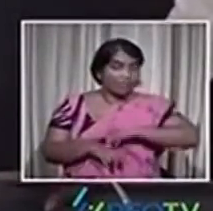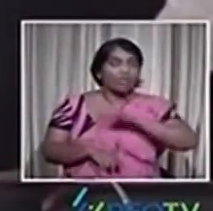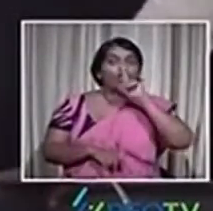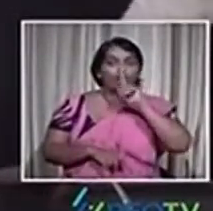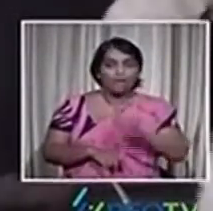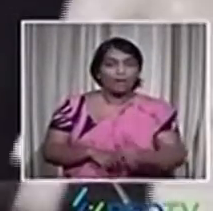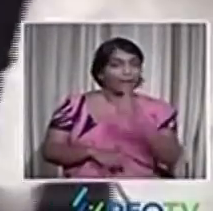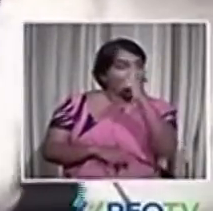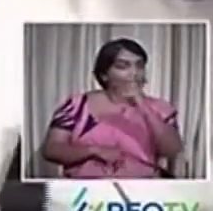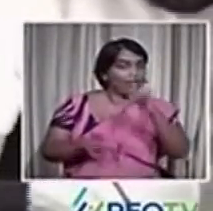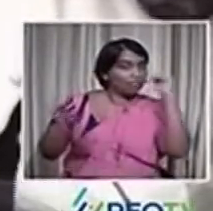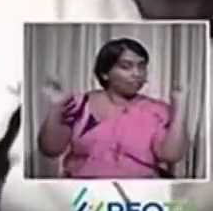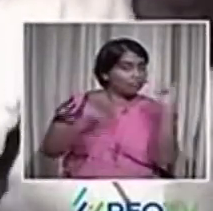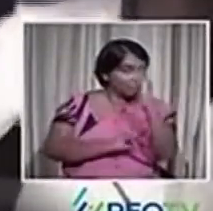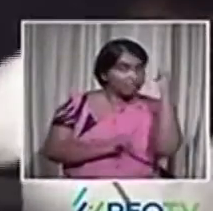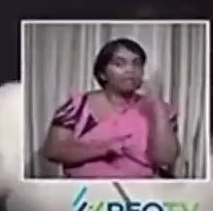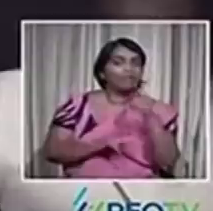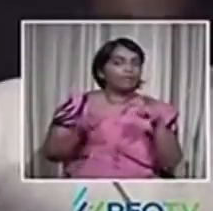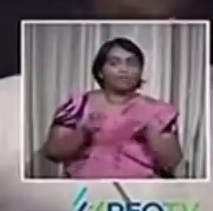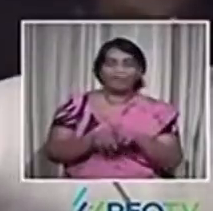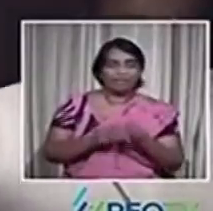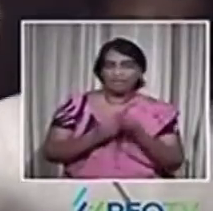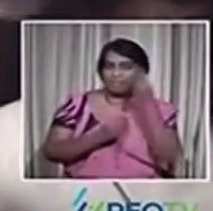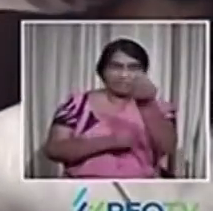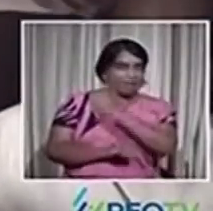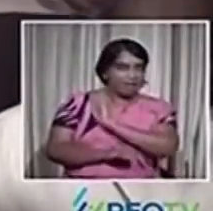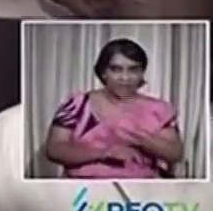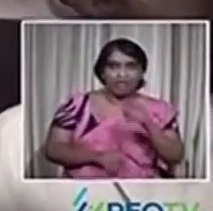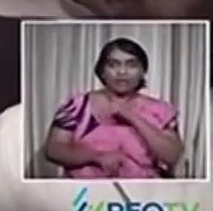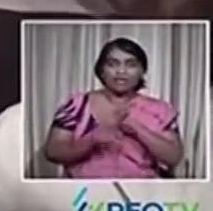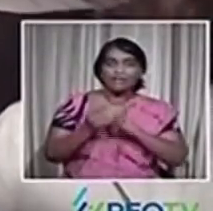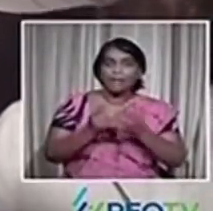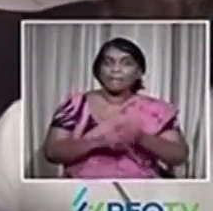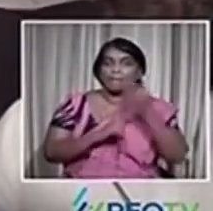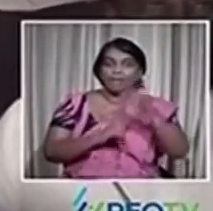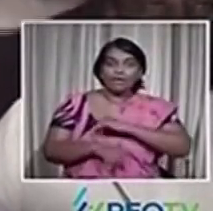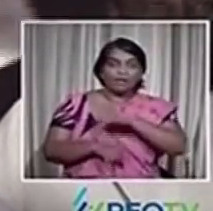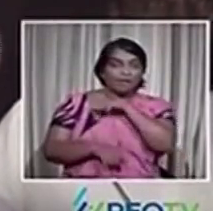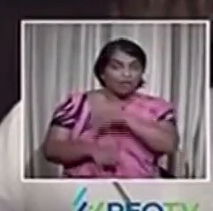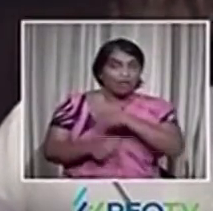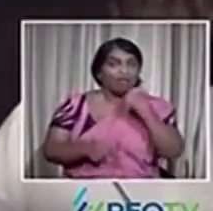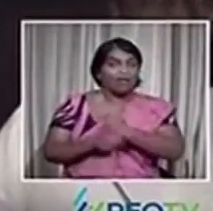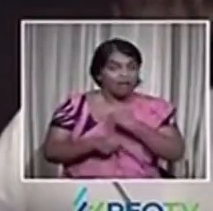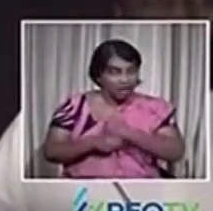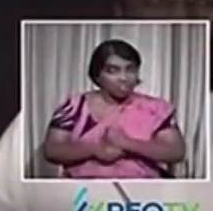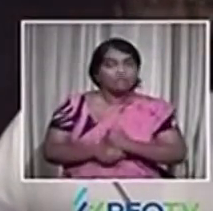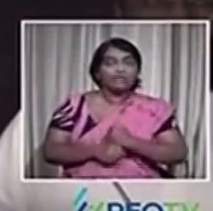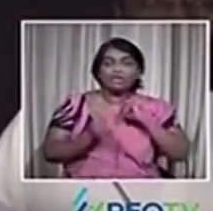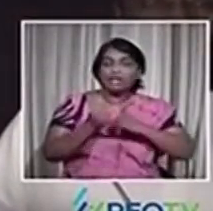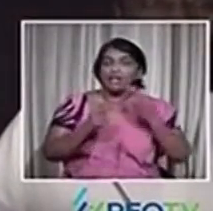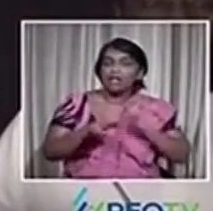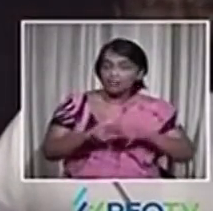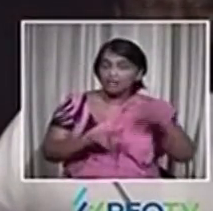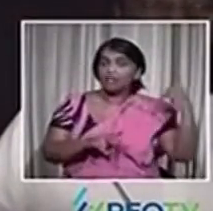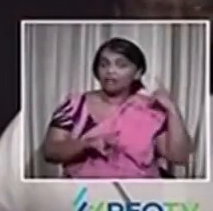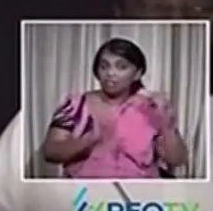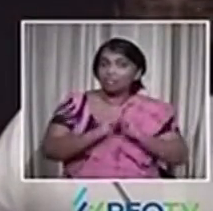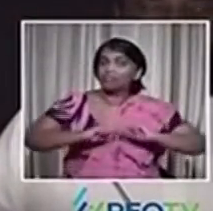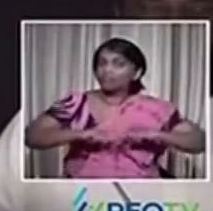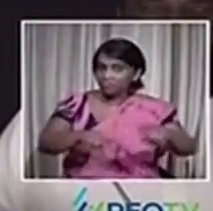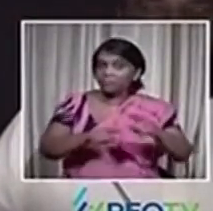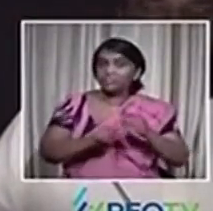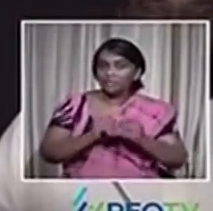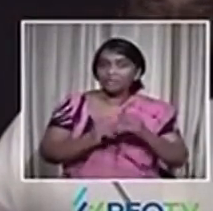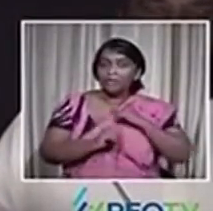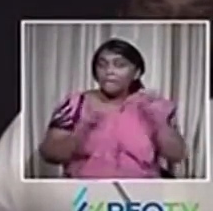afraid that he would take action in the government of Sajid Premadasa. That is why Nisanka Senadipati is provoking certain groups of people against this. They can't flee the